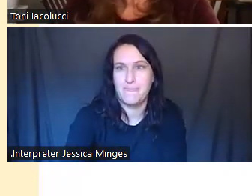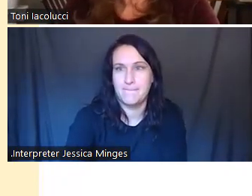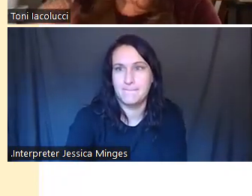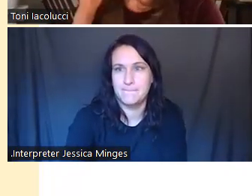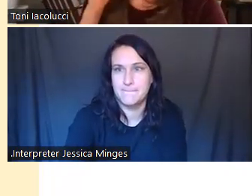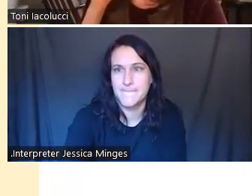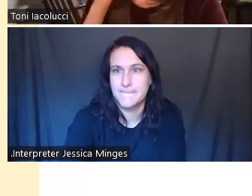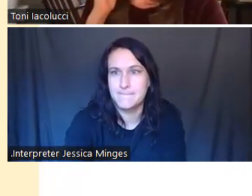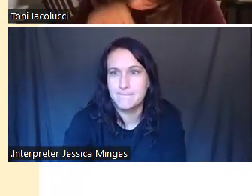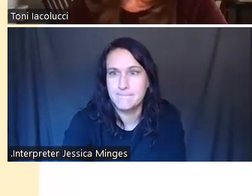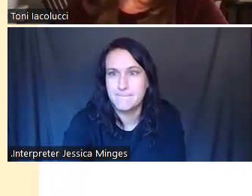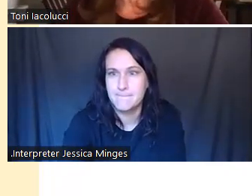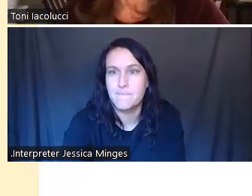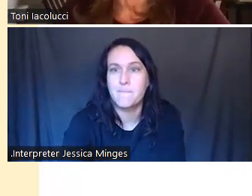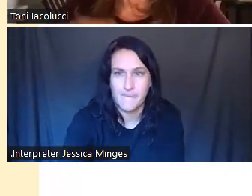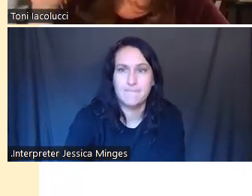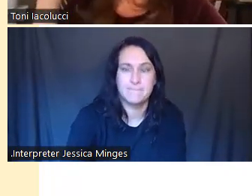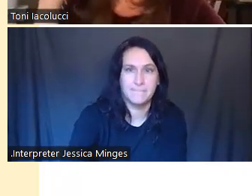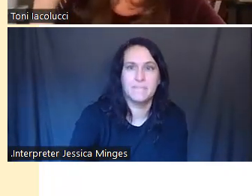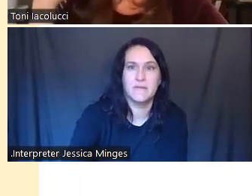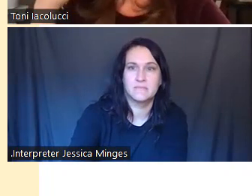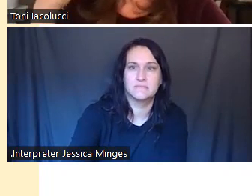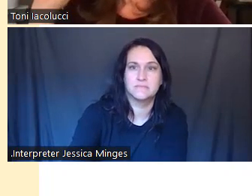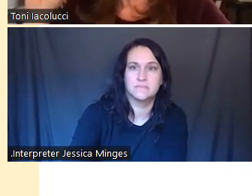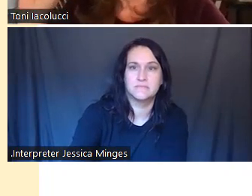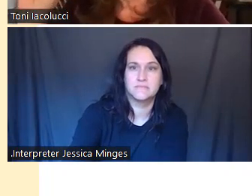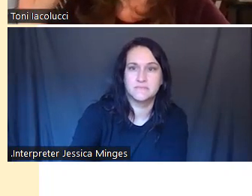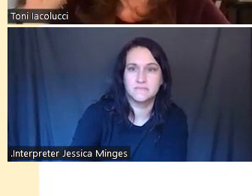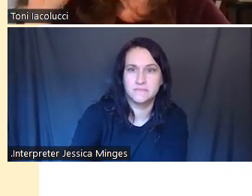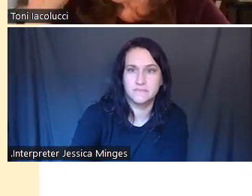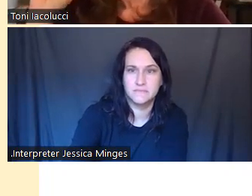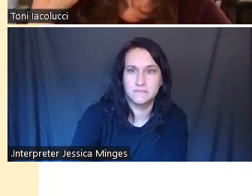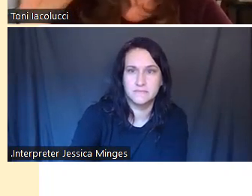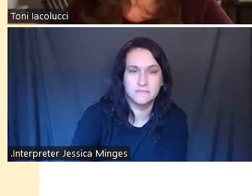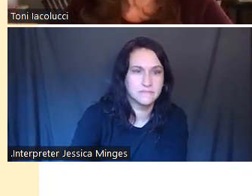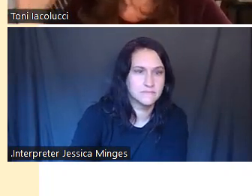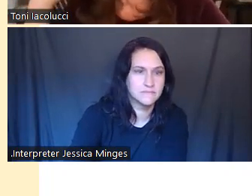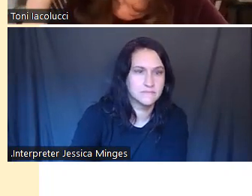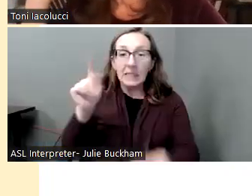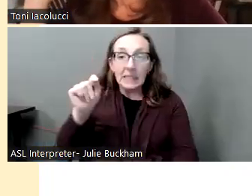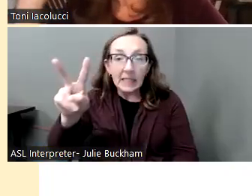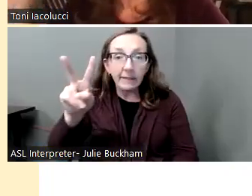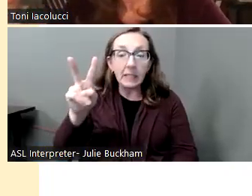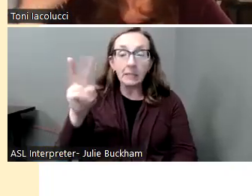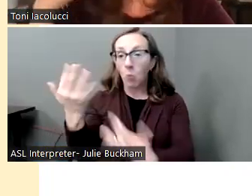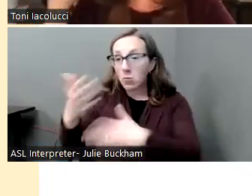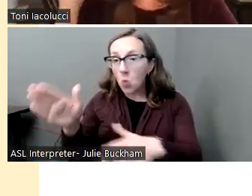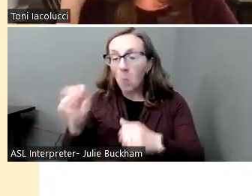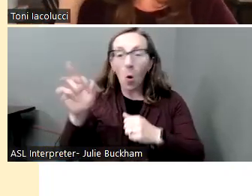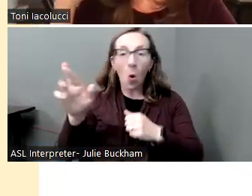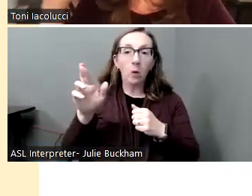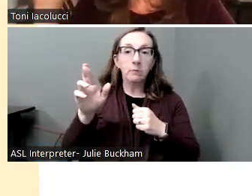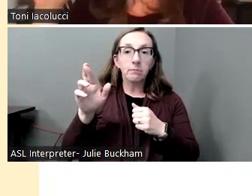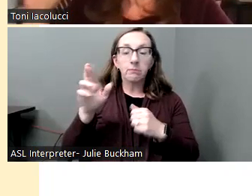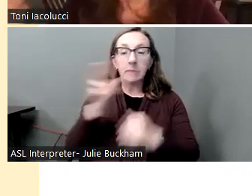Captioning on all video communication, whether it's the the TV in the waiting room, if it's a TV in a